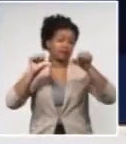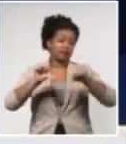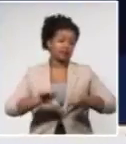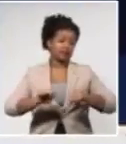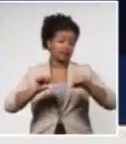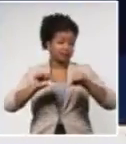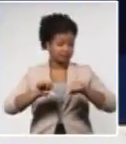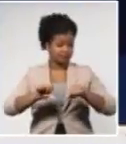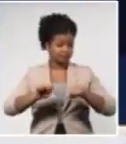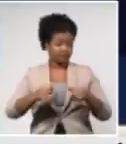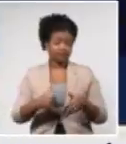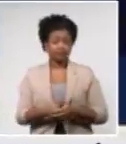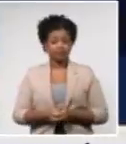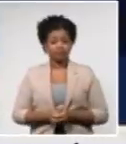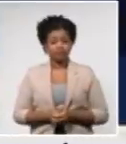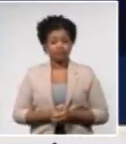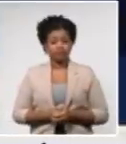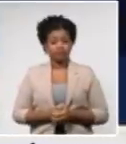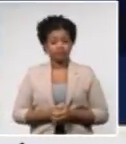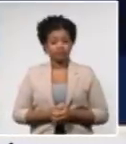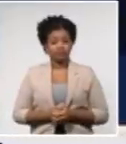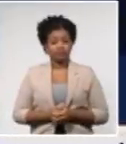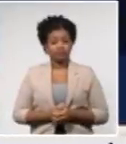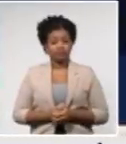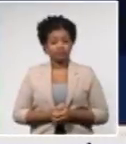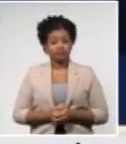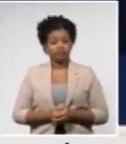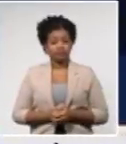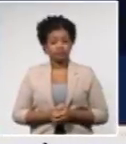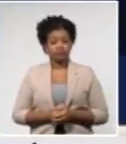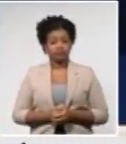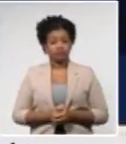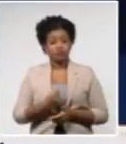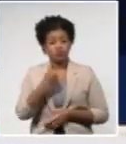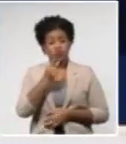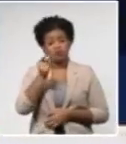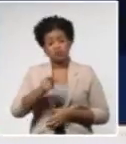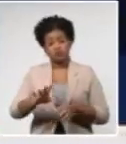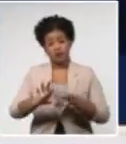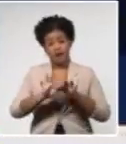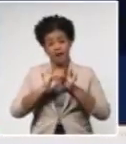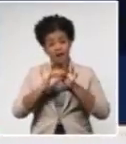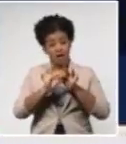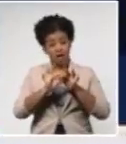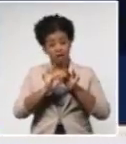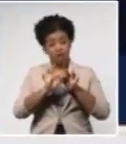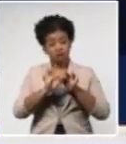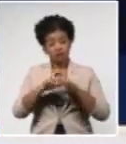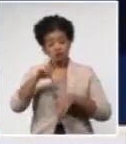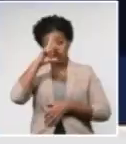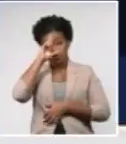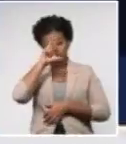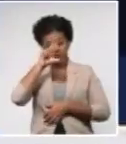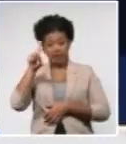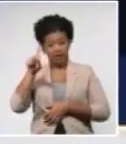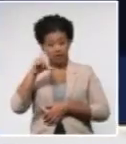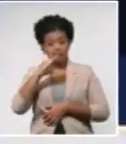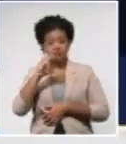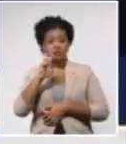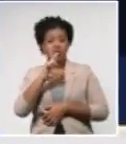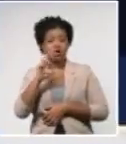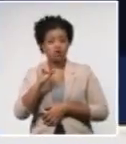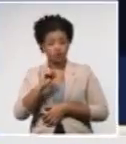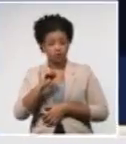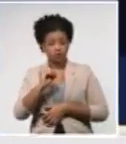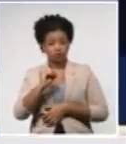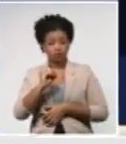Today we have a patient in critical condition. One of the patients in serious condition reported in the